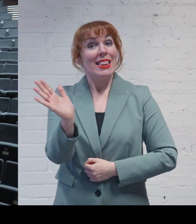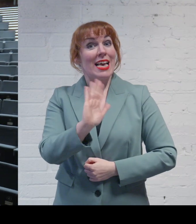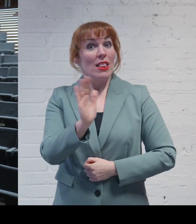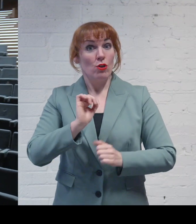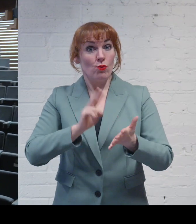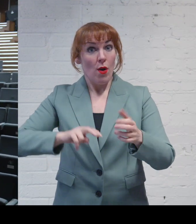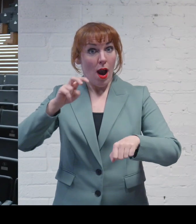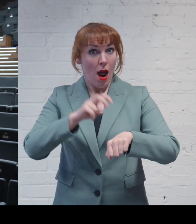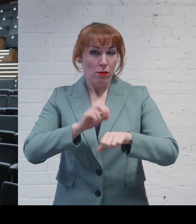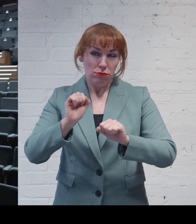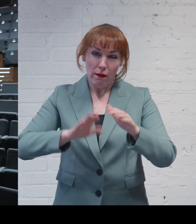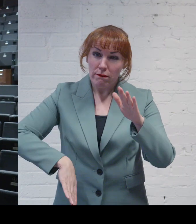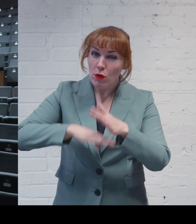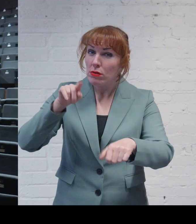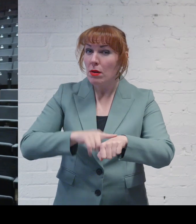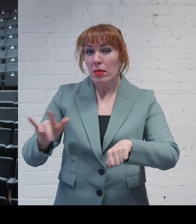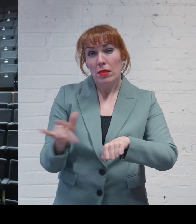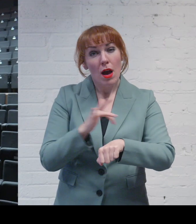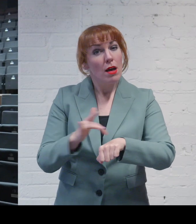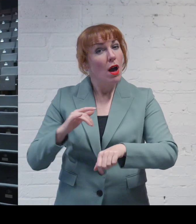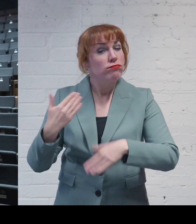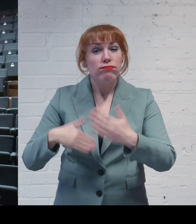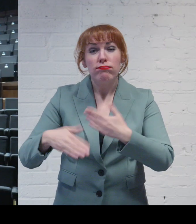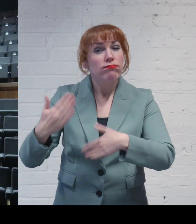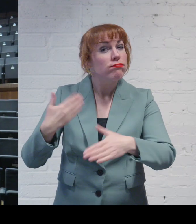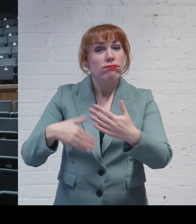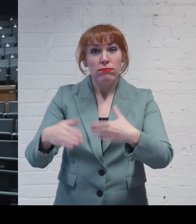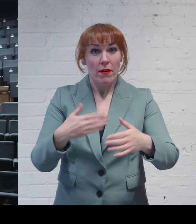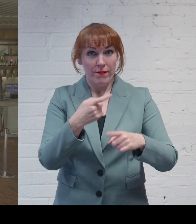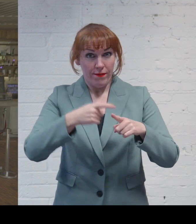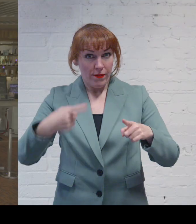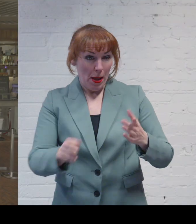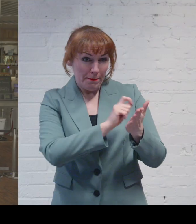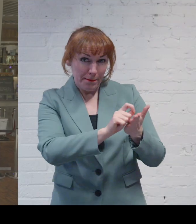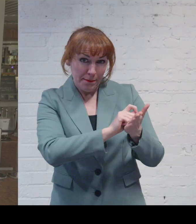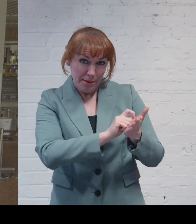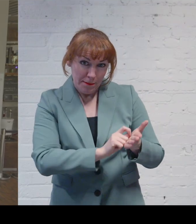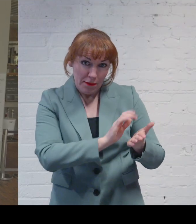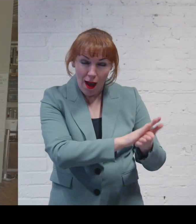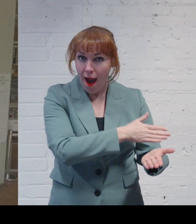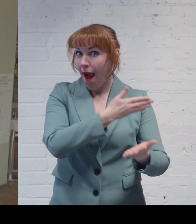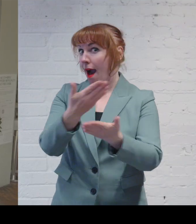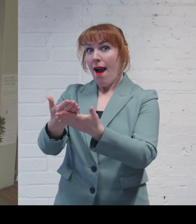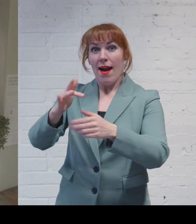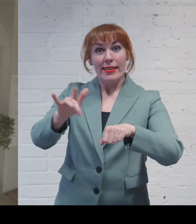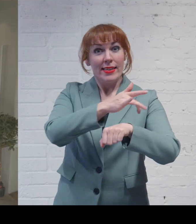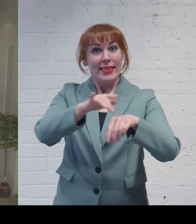The Lyric is Northern Ireland's premier full-time theatre which produces its own productions from page to stage.